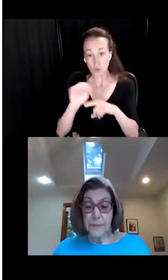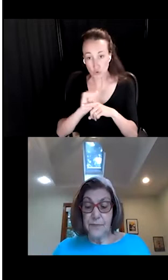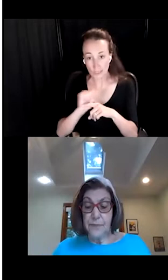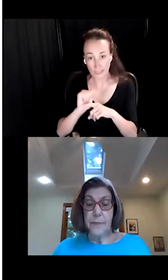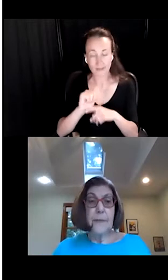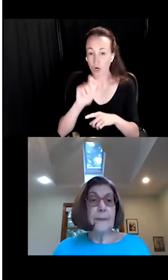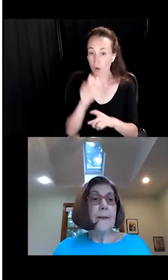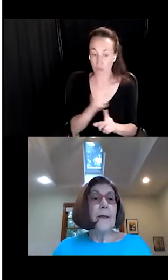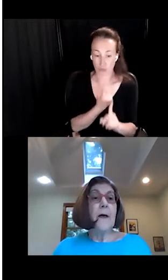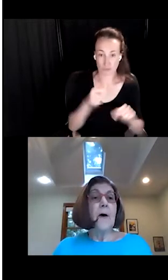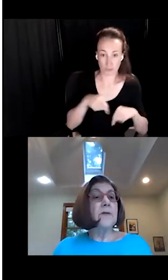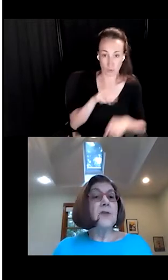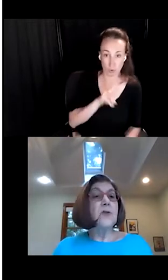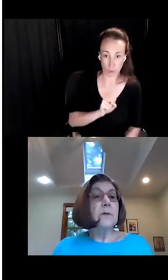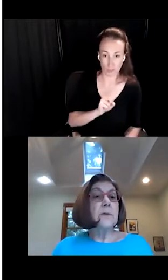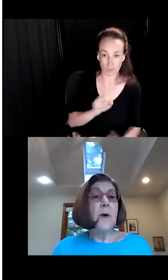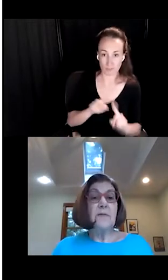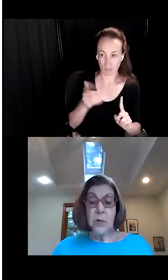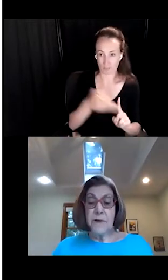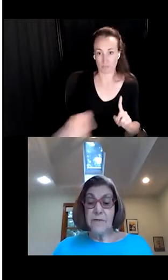locally. Only